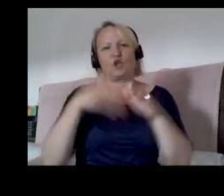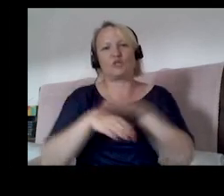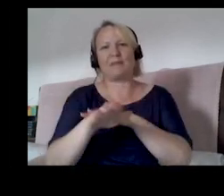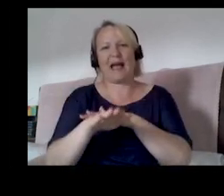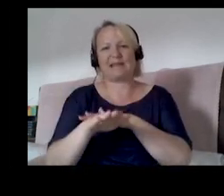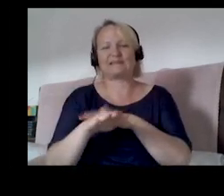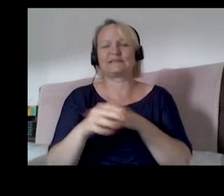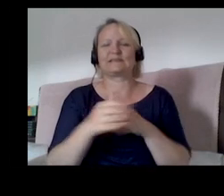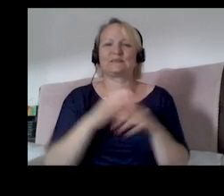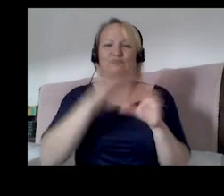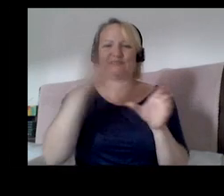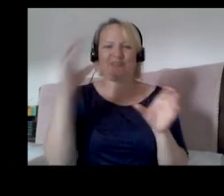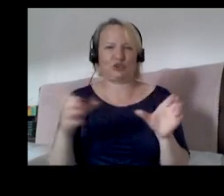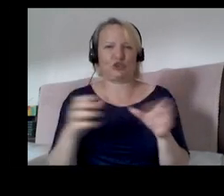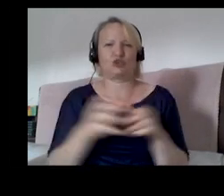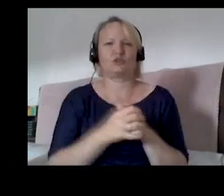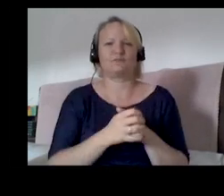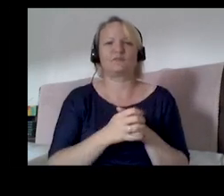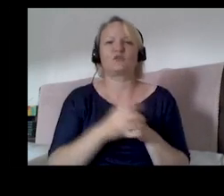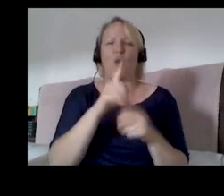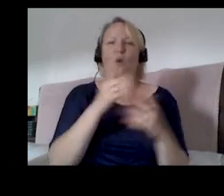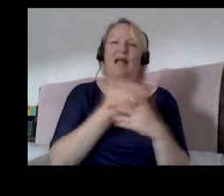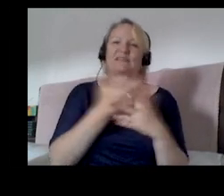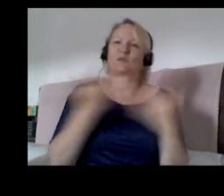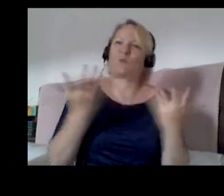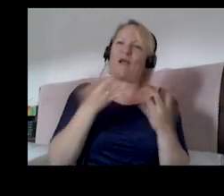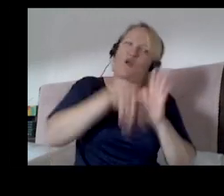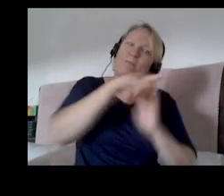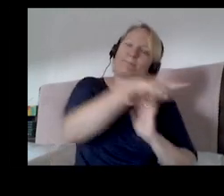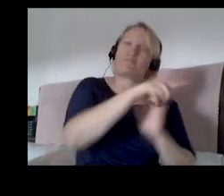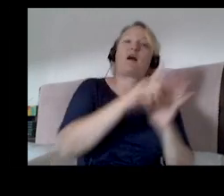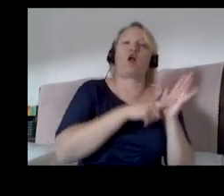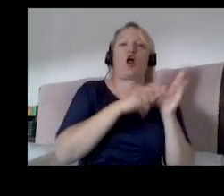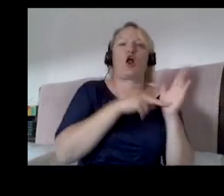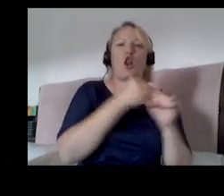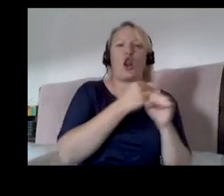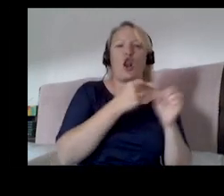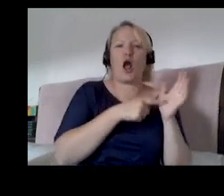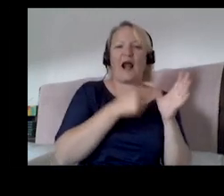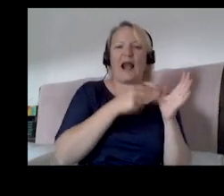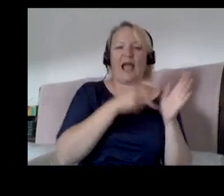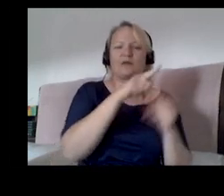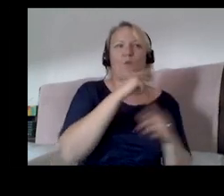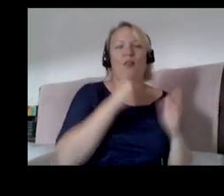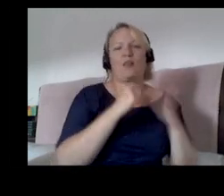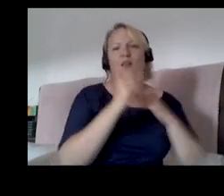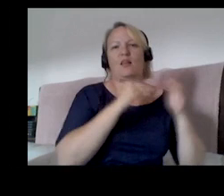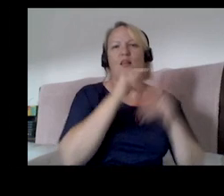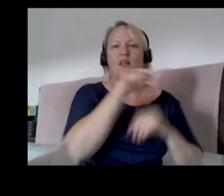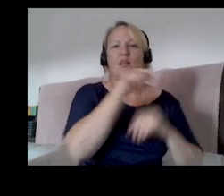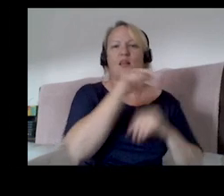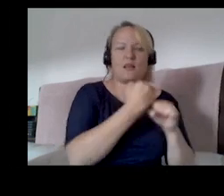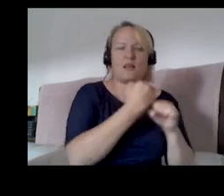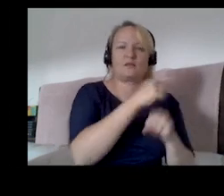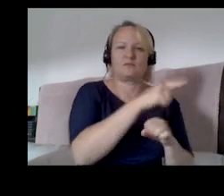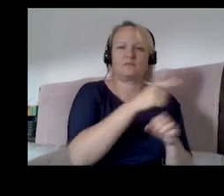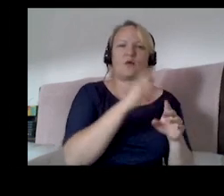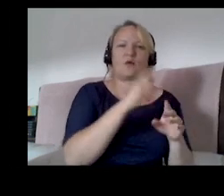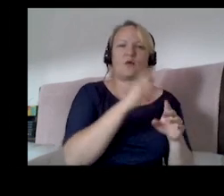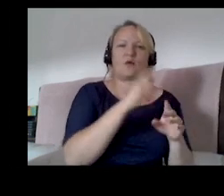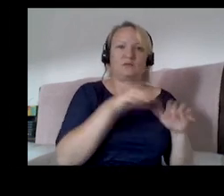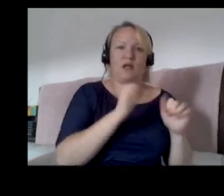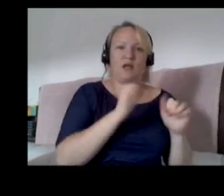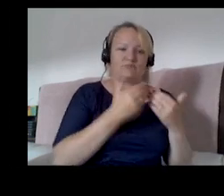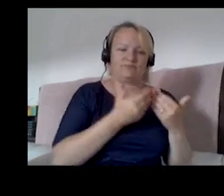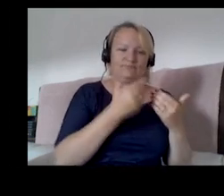the western underpass bridge below the A13. Access would be via Long Lane. We would set up the compounds